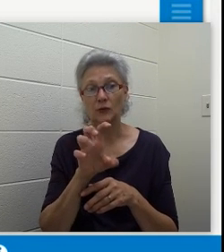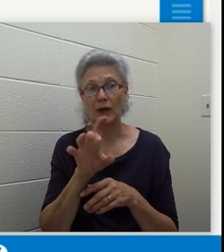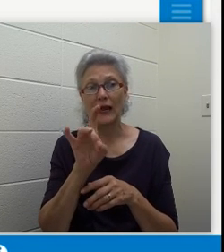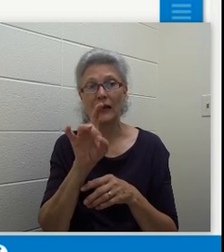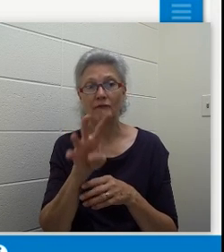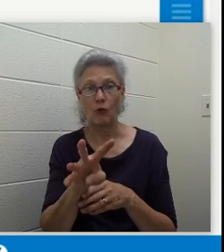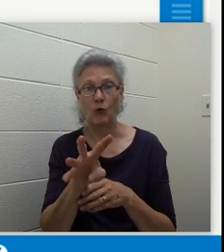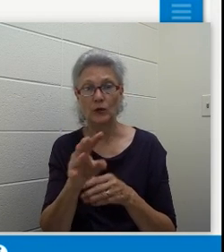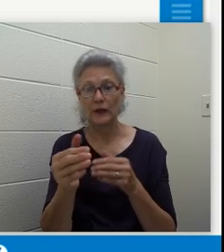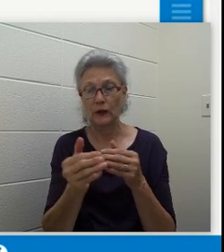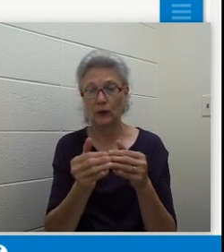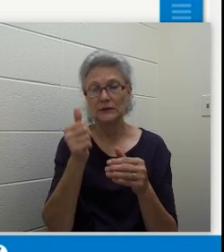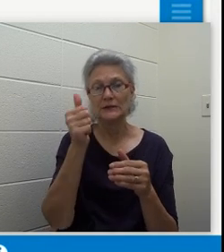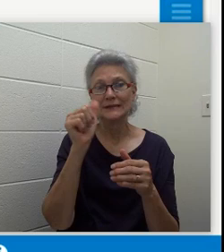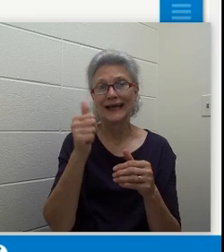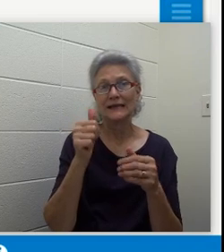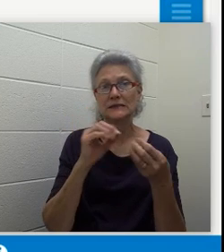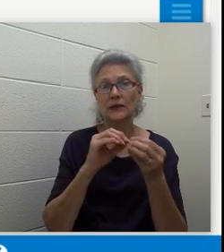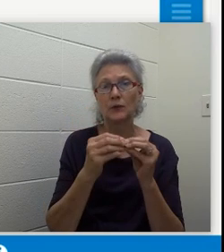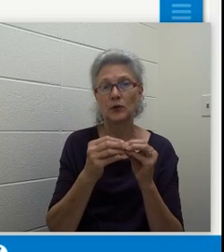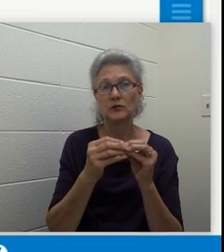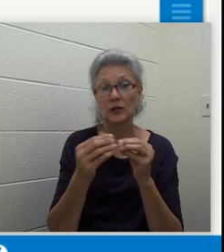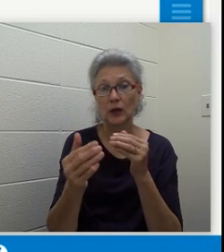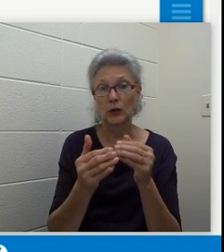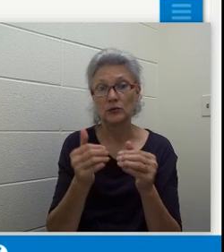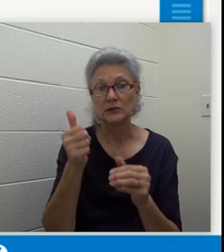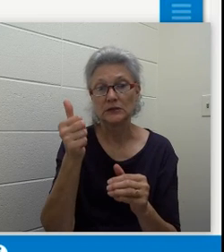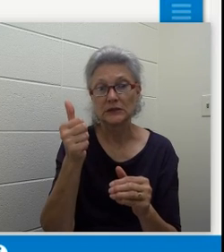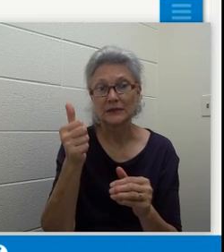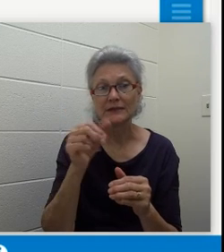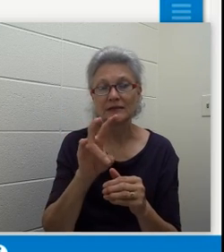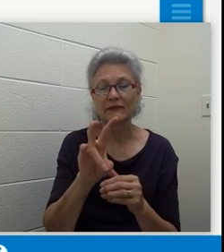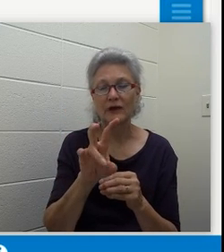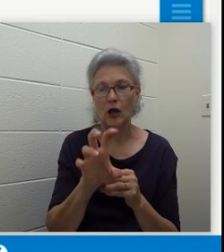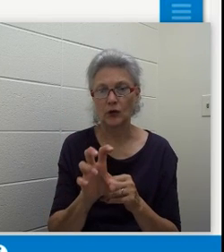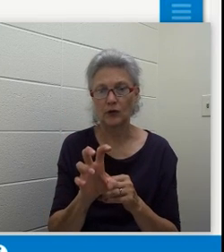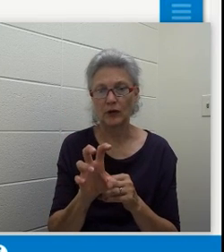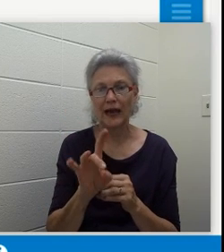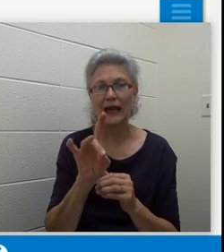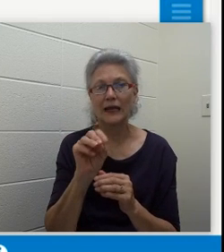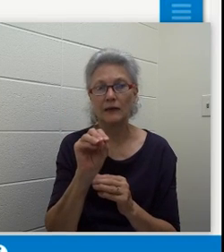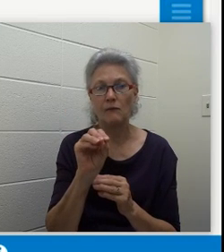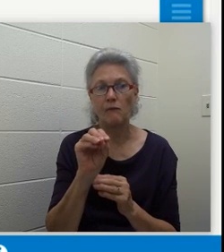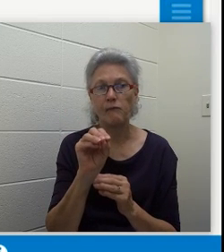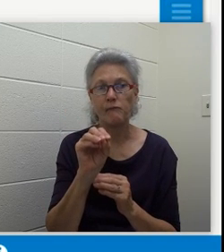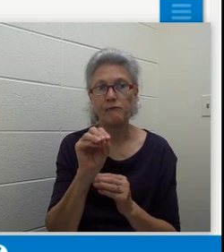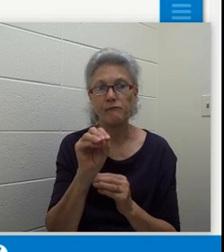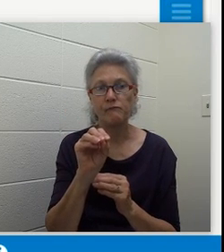the nearest tens number, I would say the closest is 780.